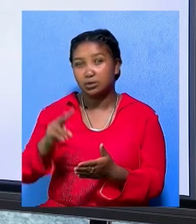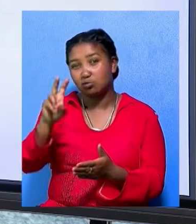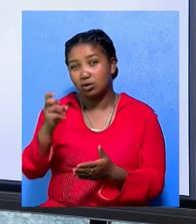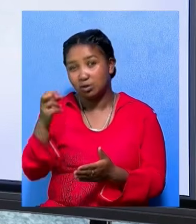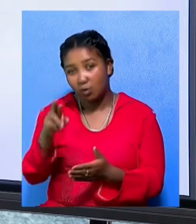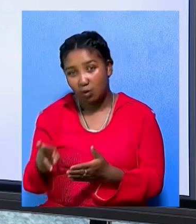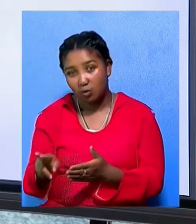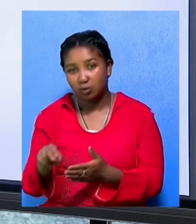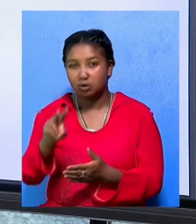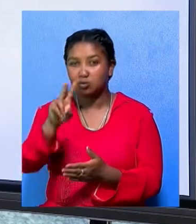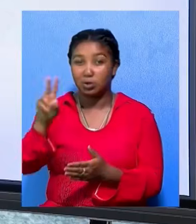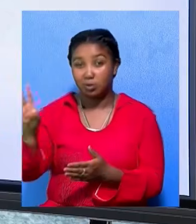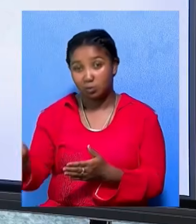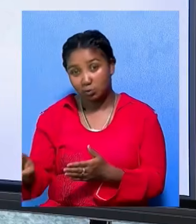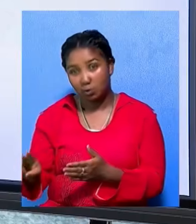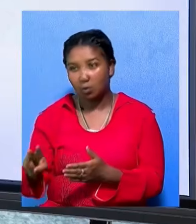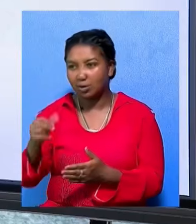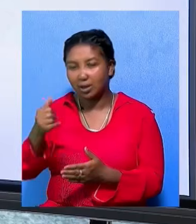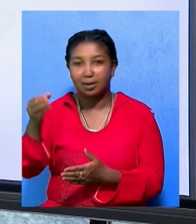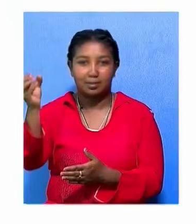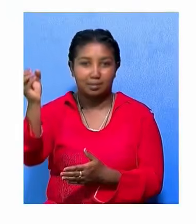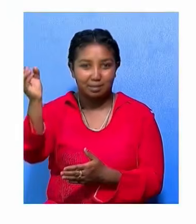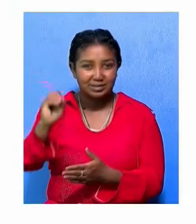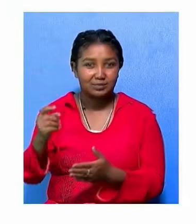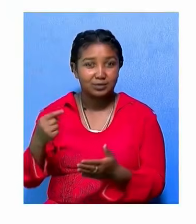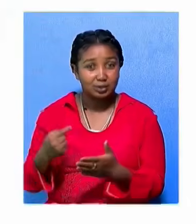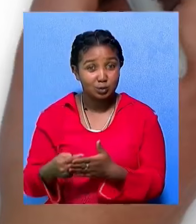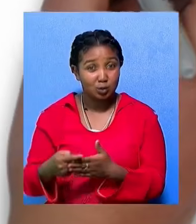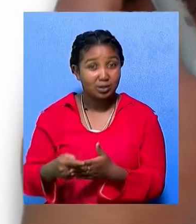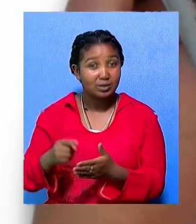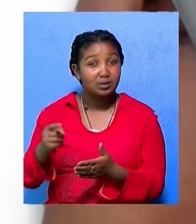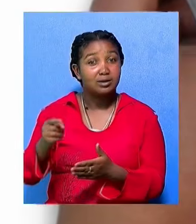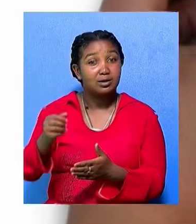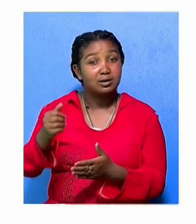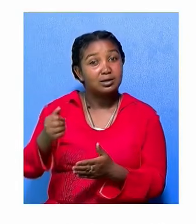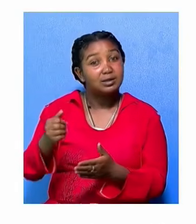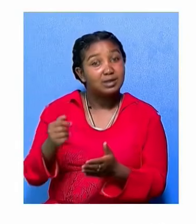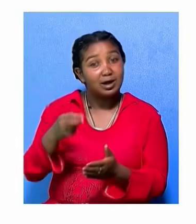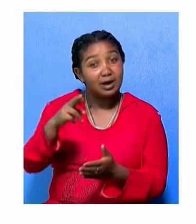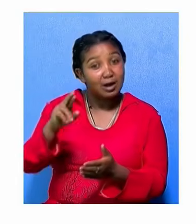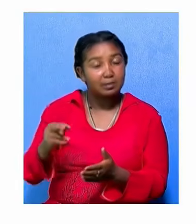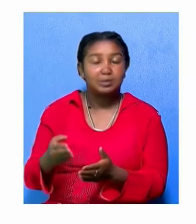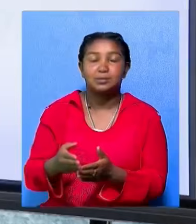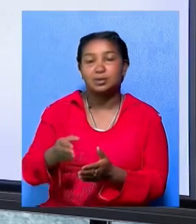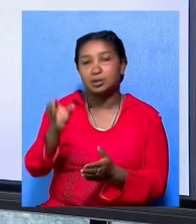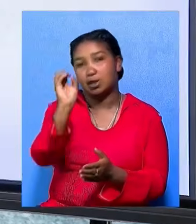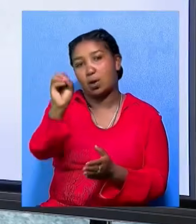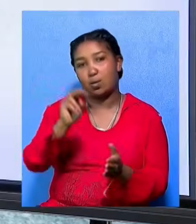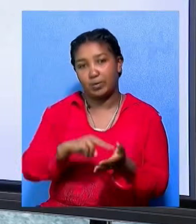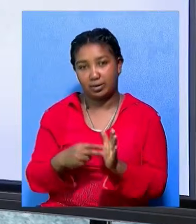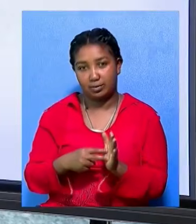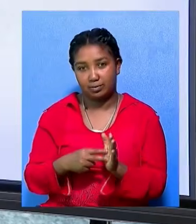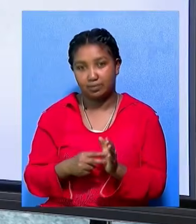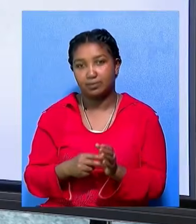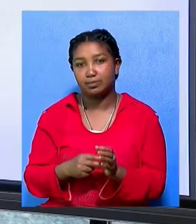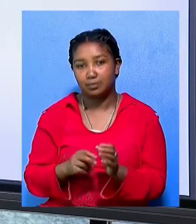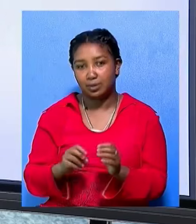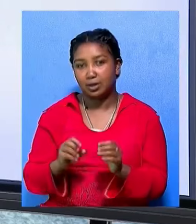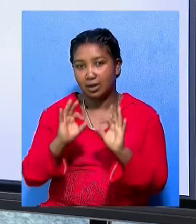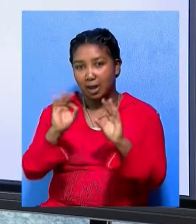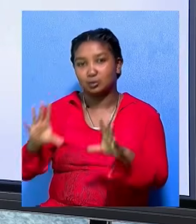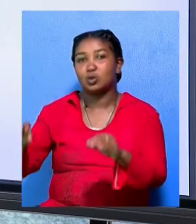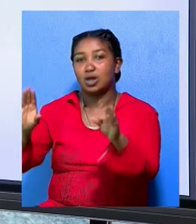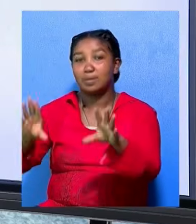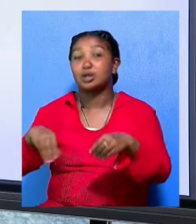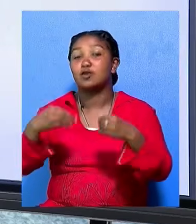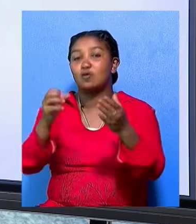or 20 to 10%. But this one is 0, okay? Nice students. Now, let me